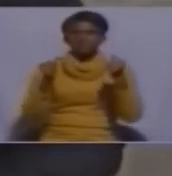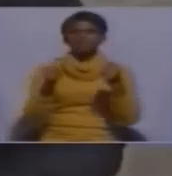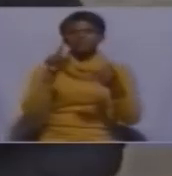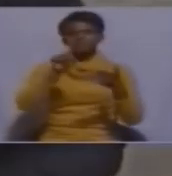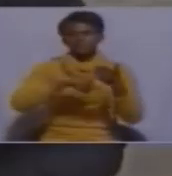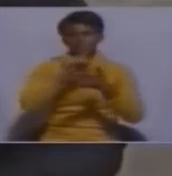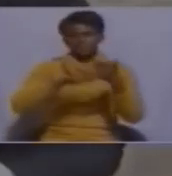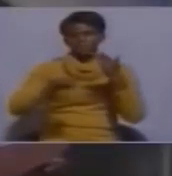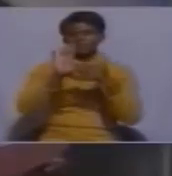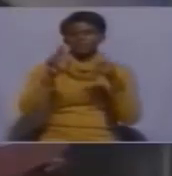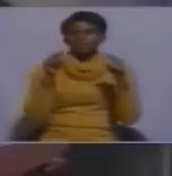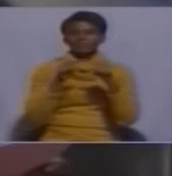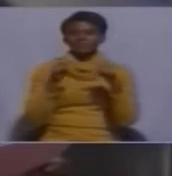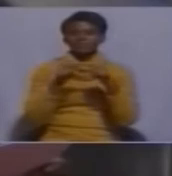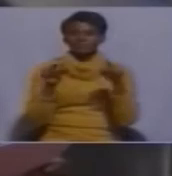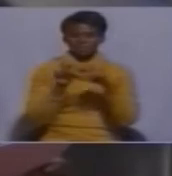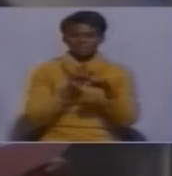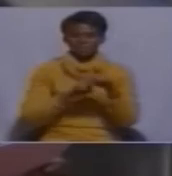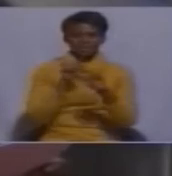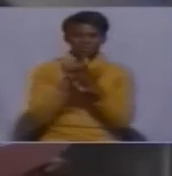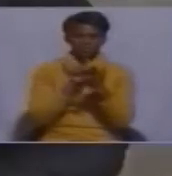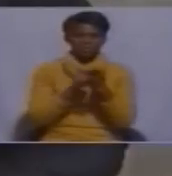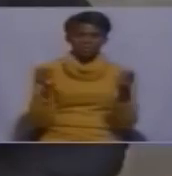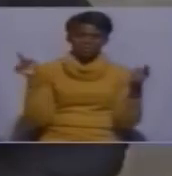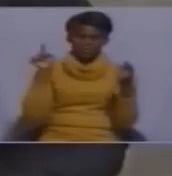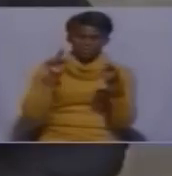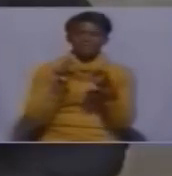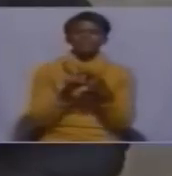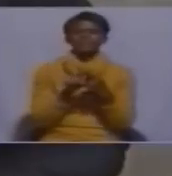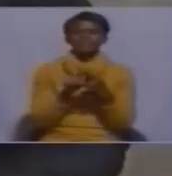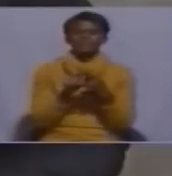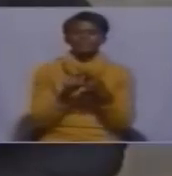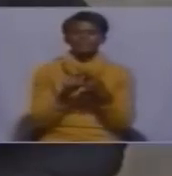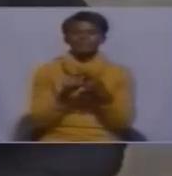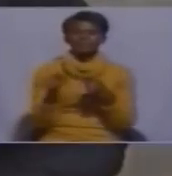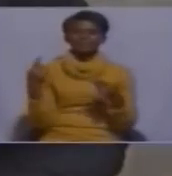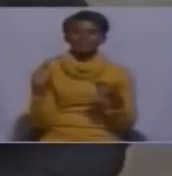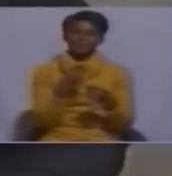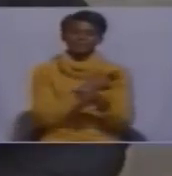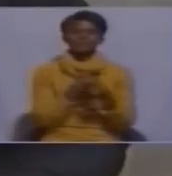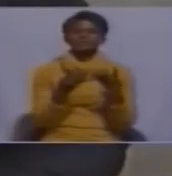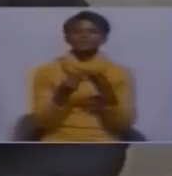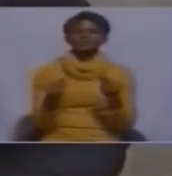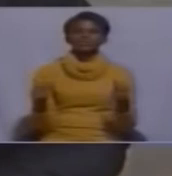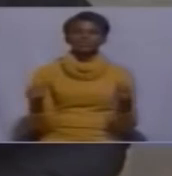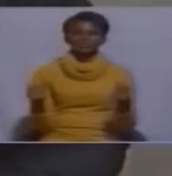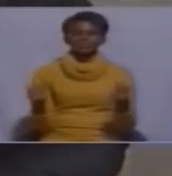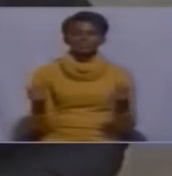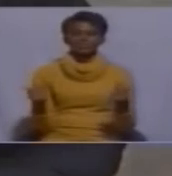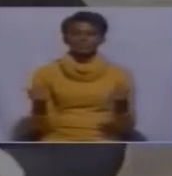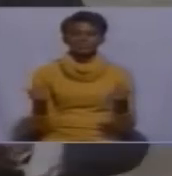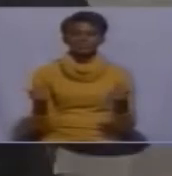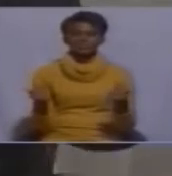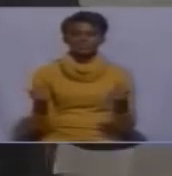appointment, and by implication of the law, until Parliament is dissolved. So